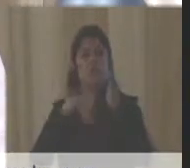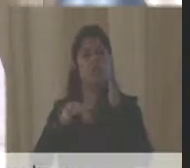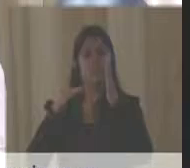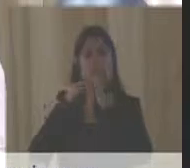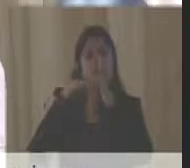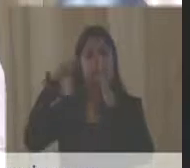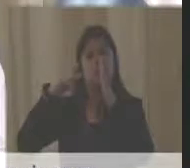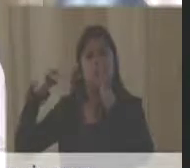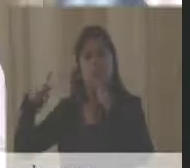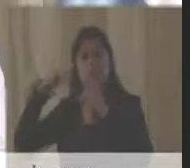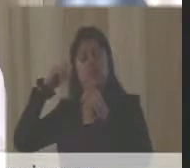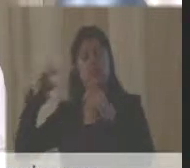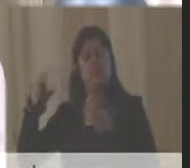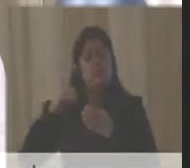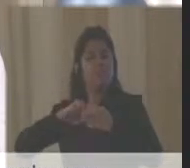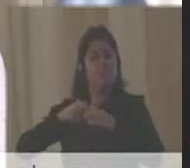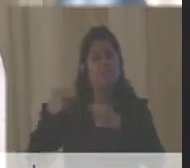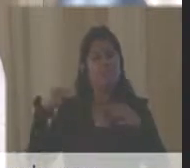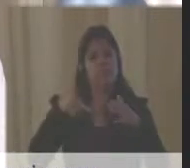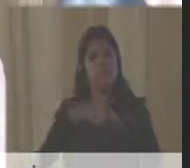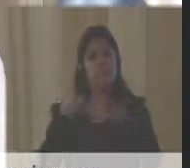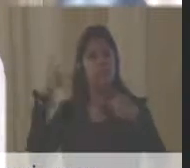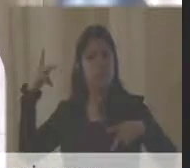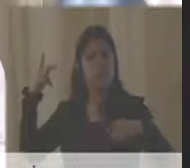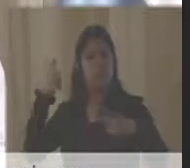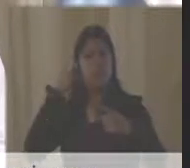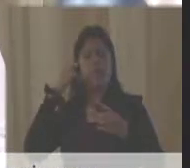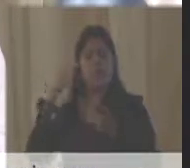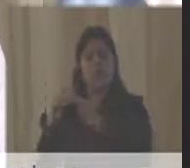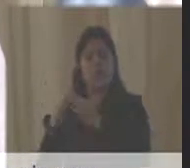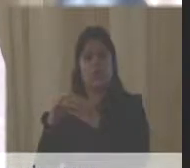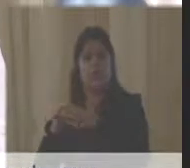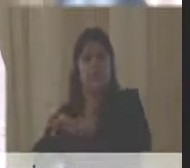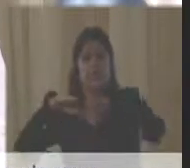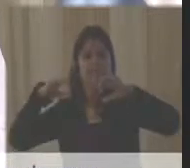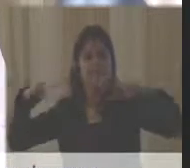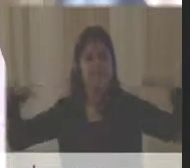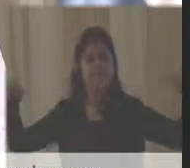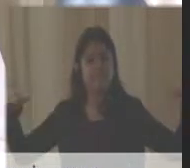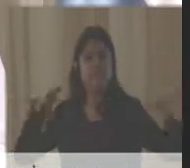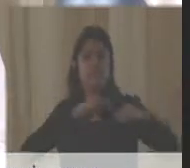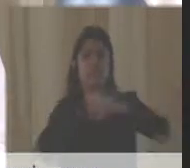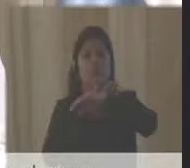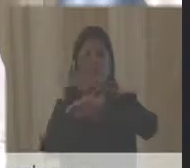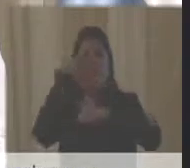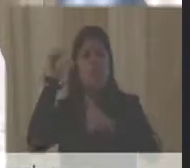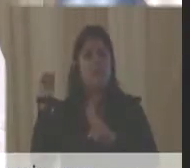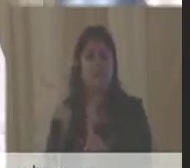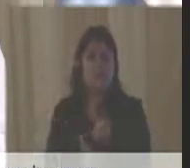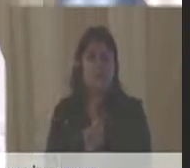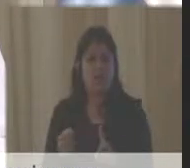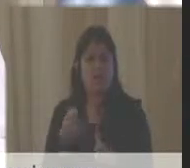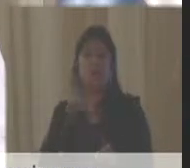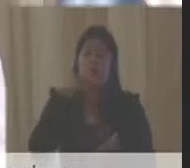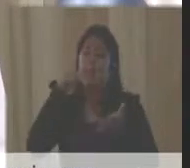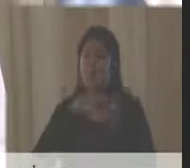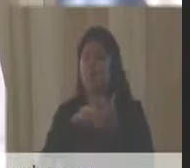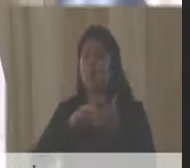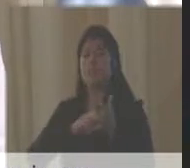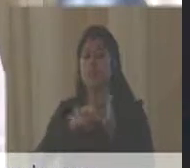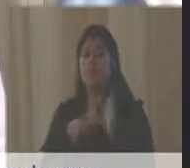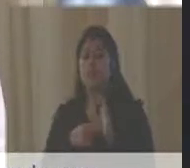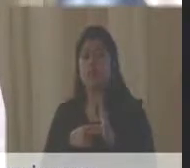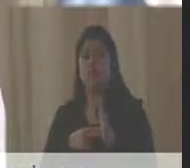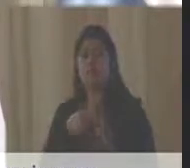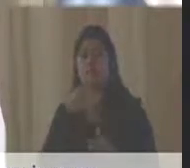levels of corruption, political corruption, and forced migration that has migration forced by